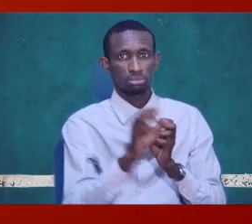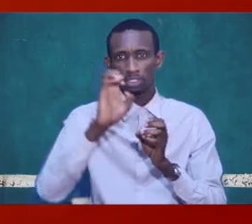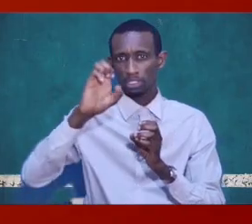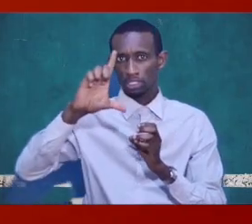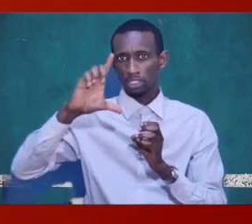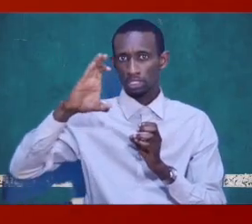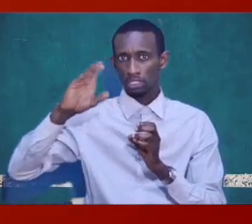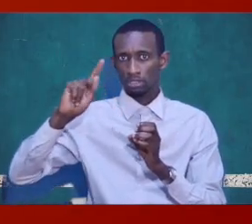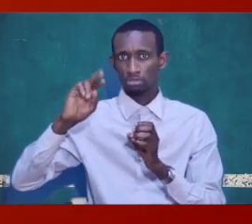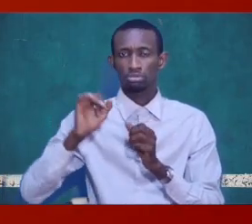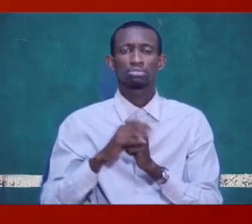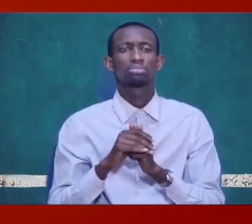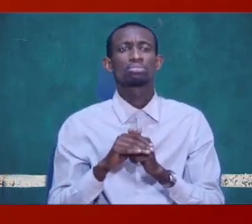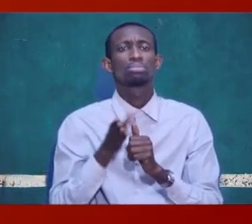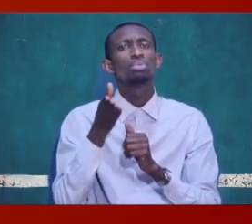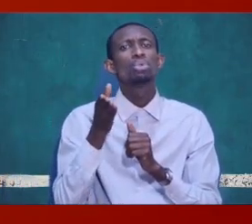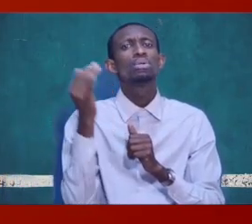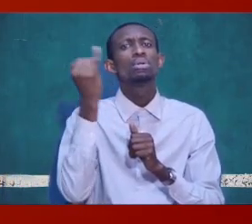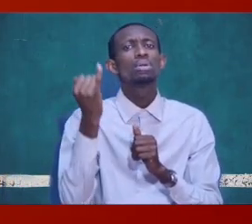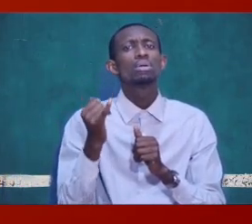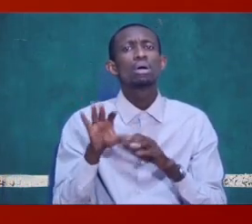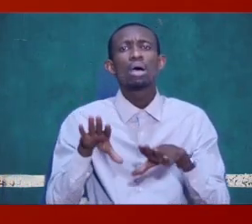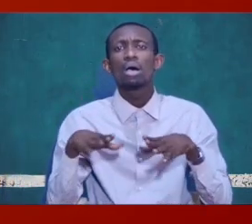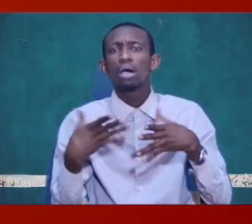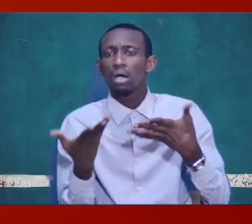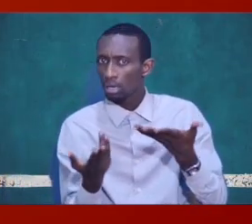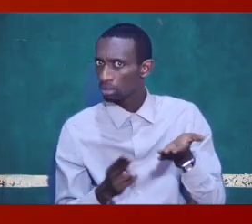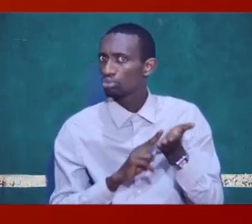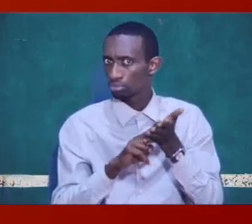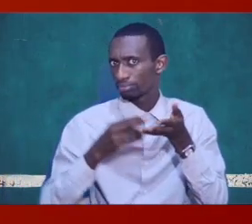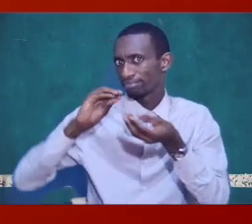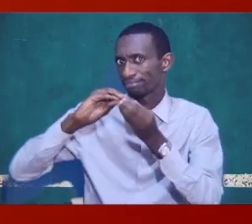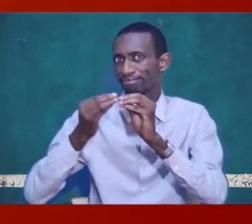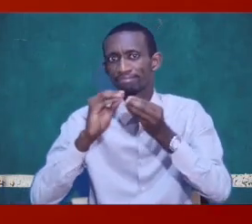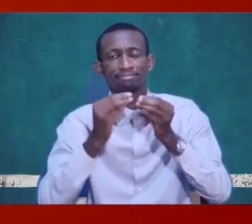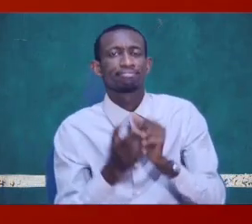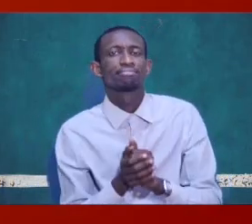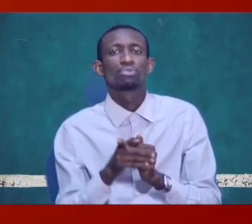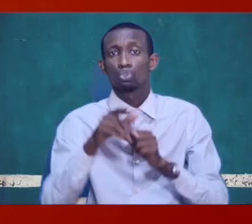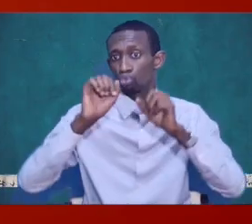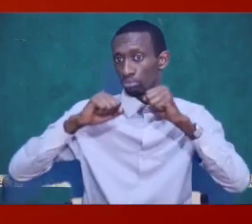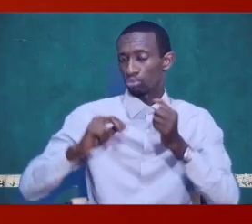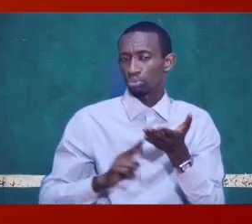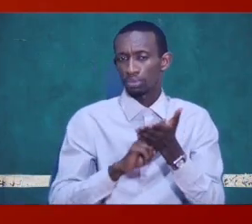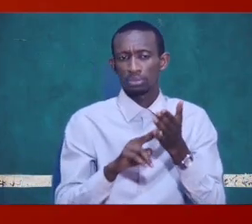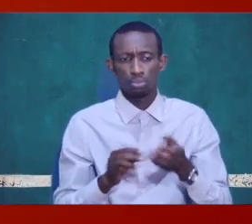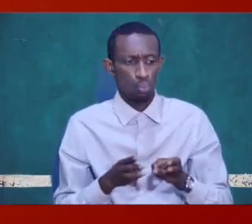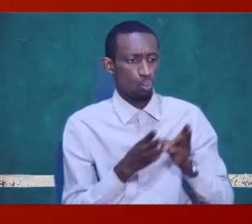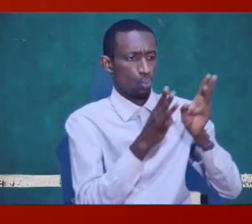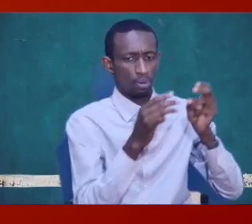use numbers. So you should be able to do it in those two different ways.